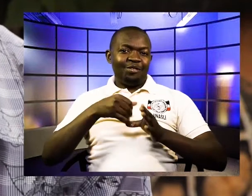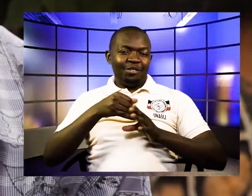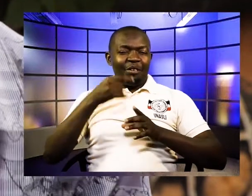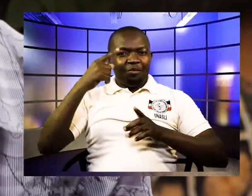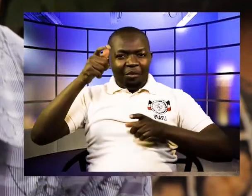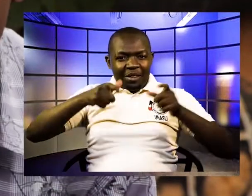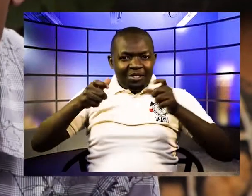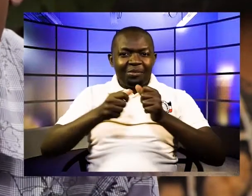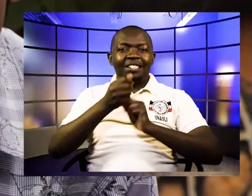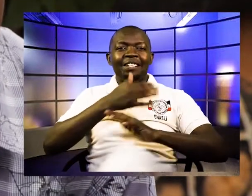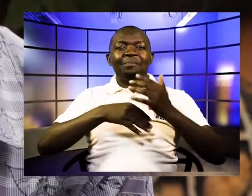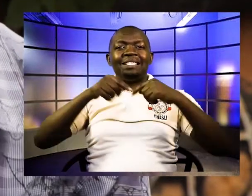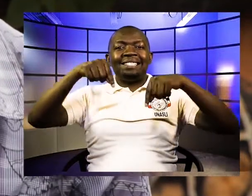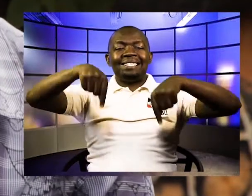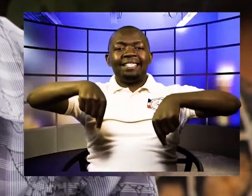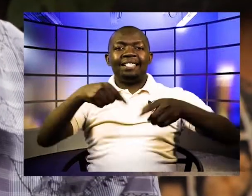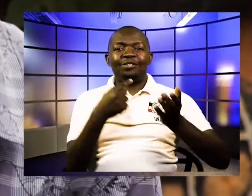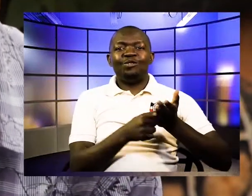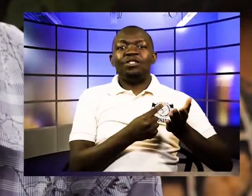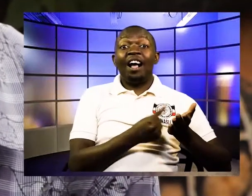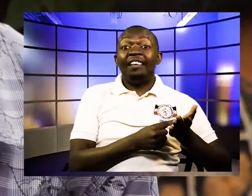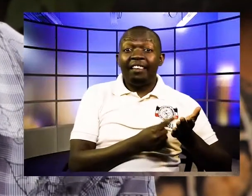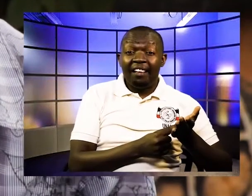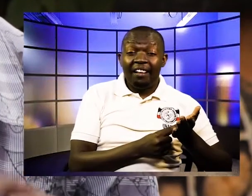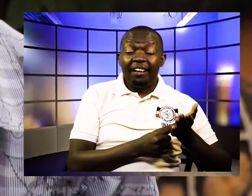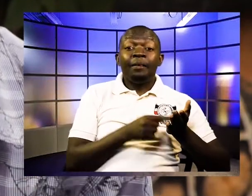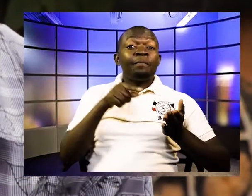with Disabilities in Uganda. And in this